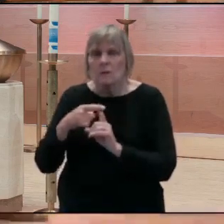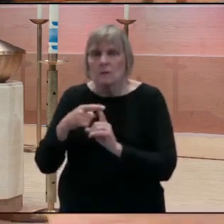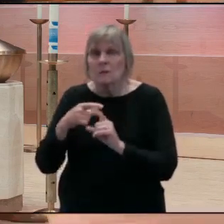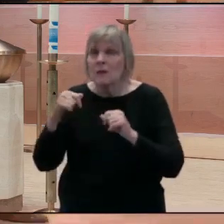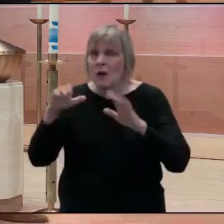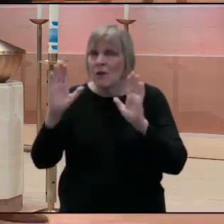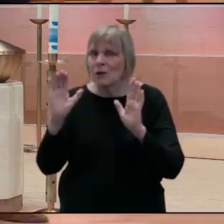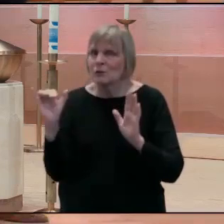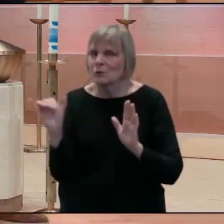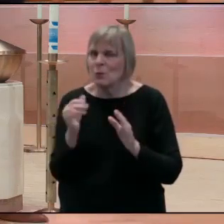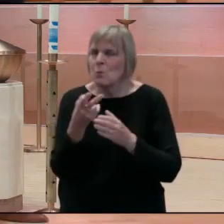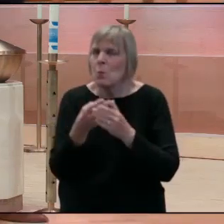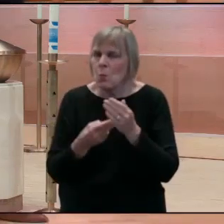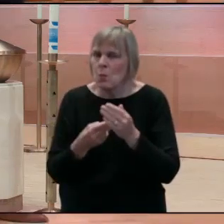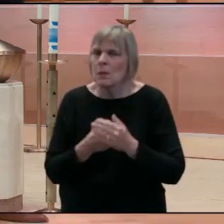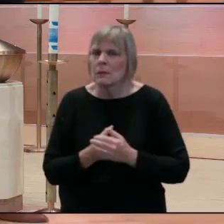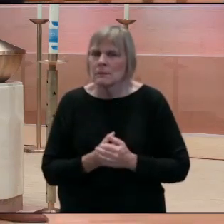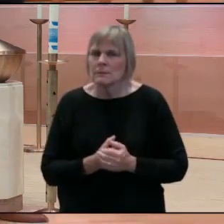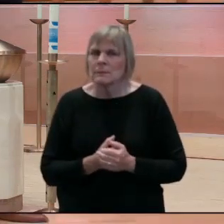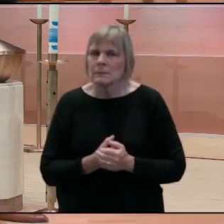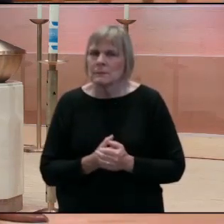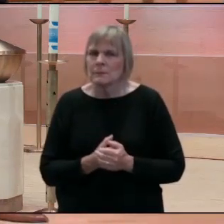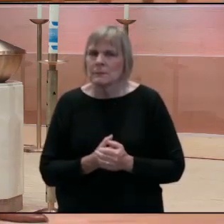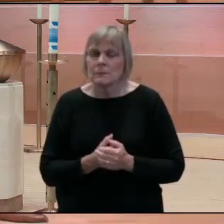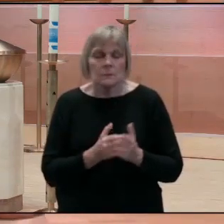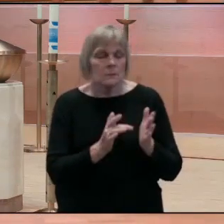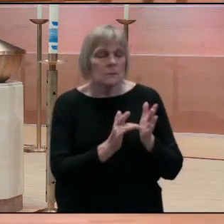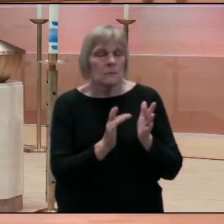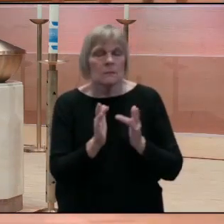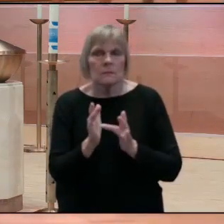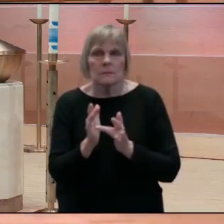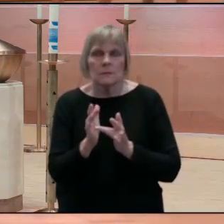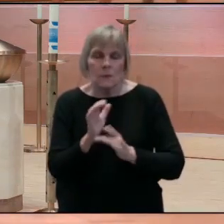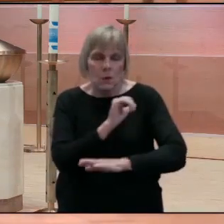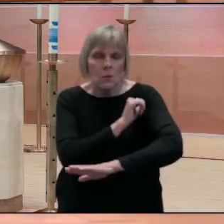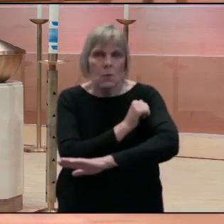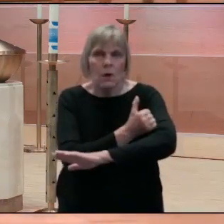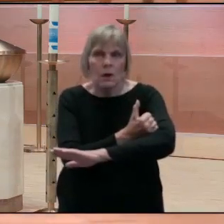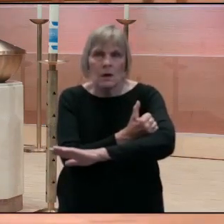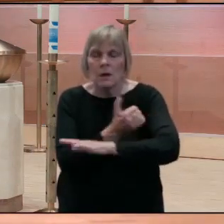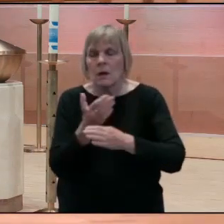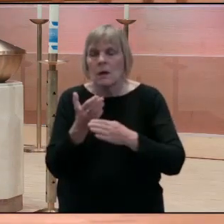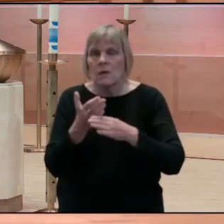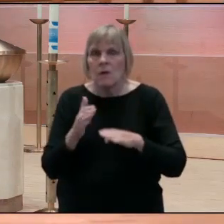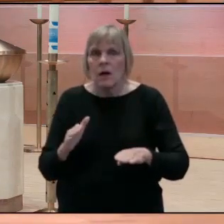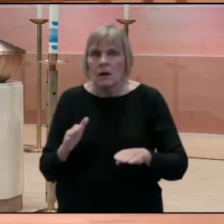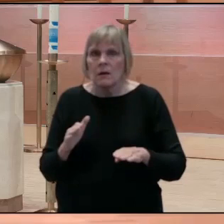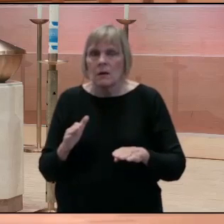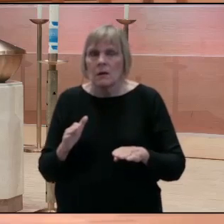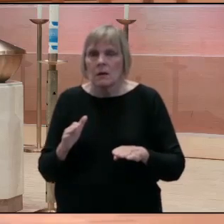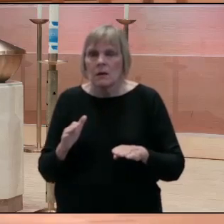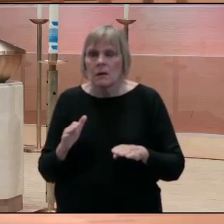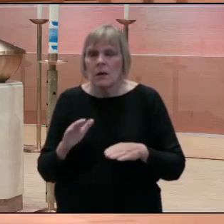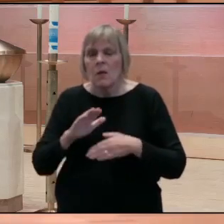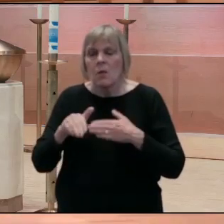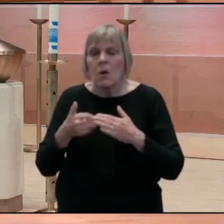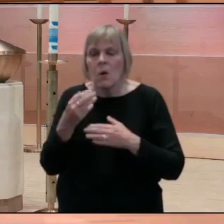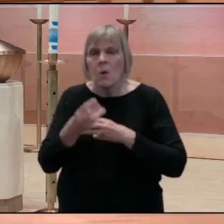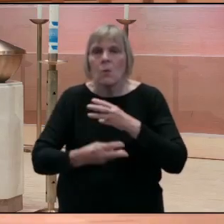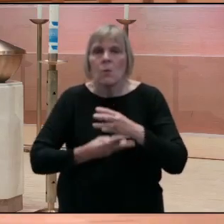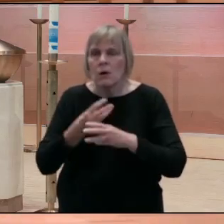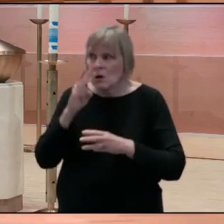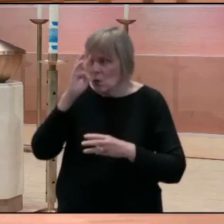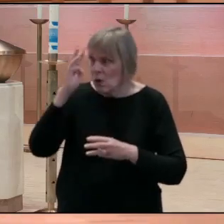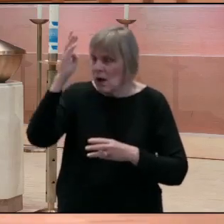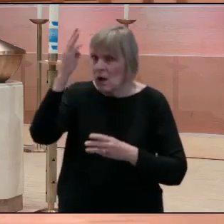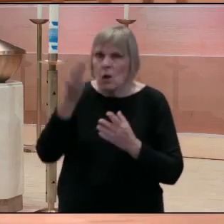ultimate sacrifice. Jesus has ultimate authority. The Bible says, the whole world was